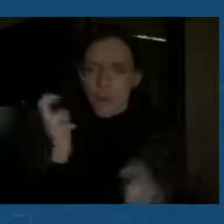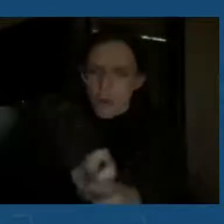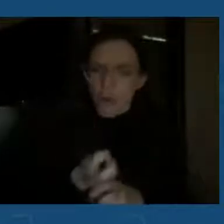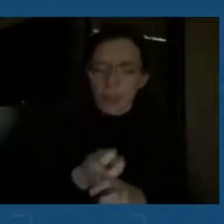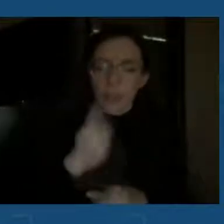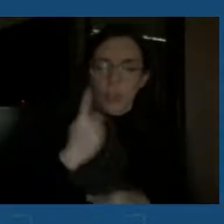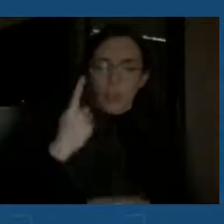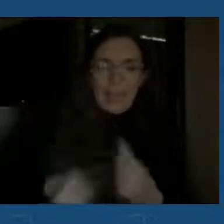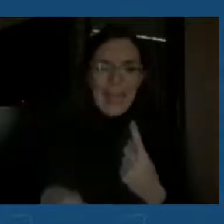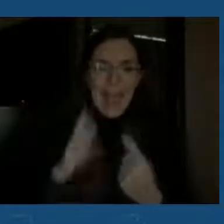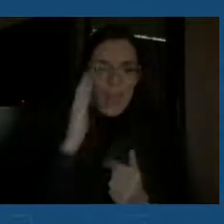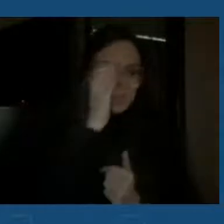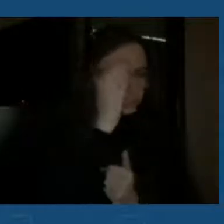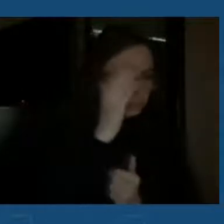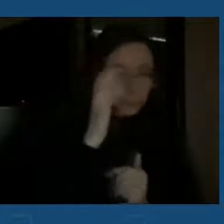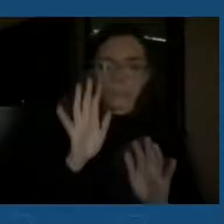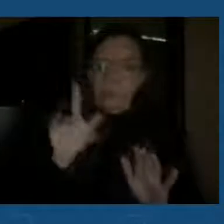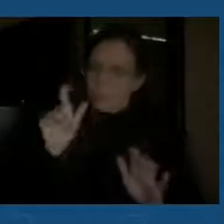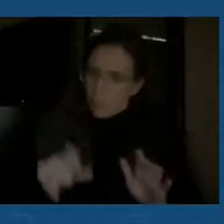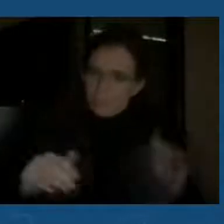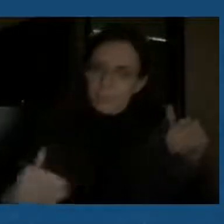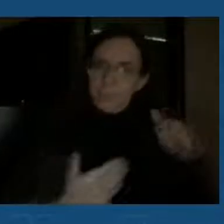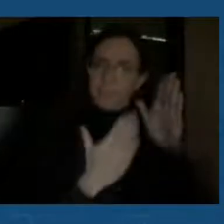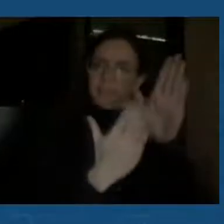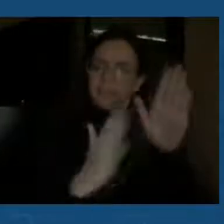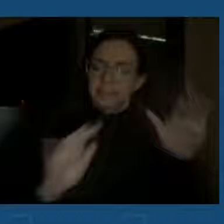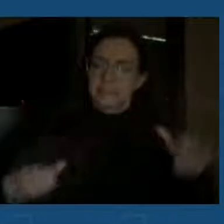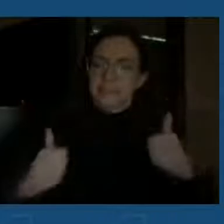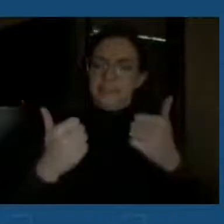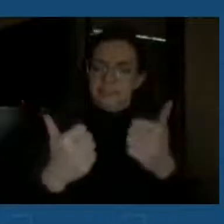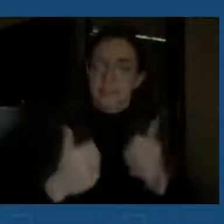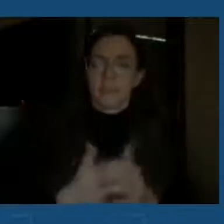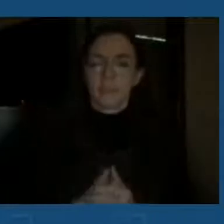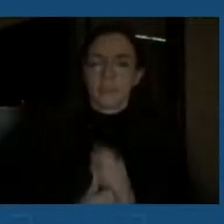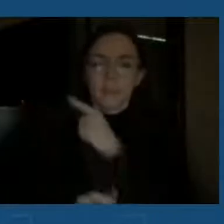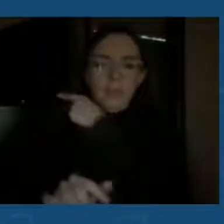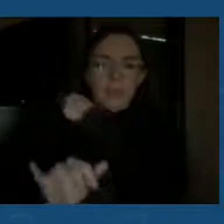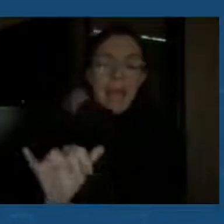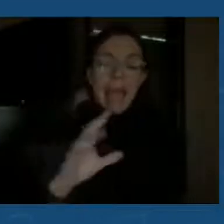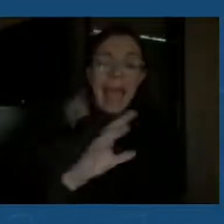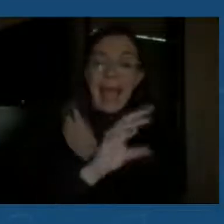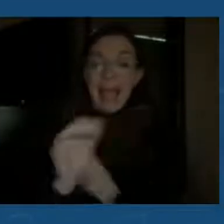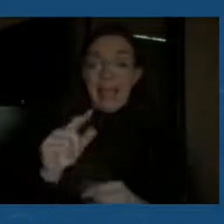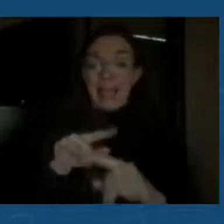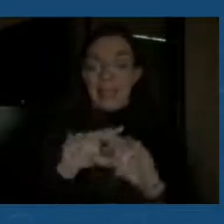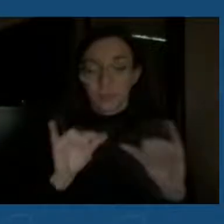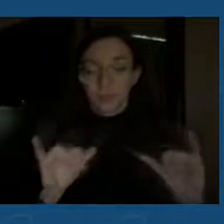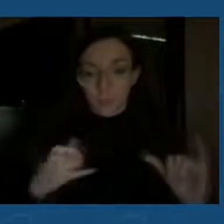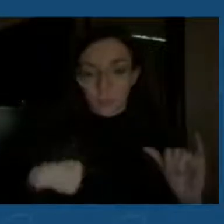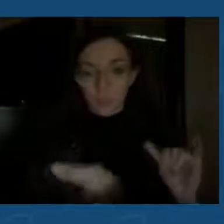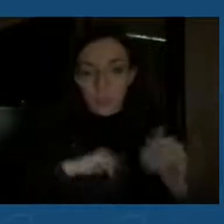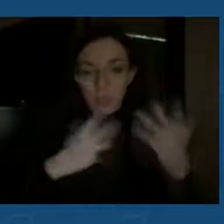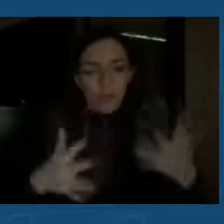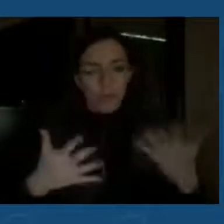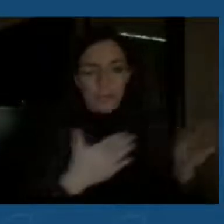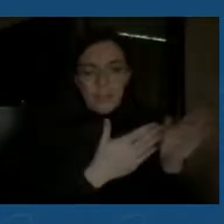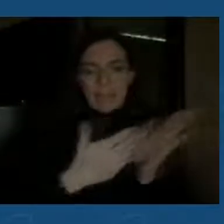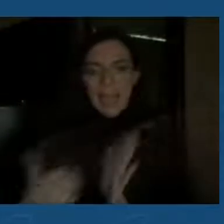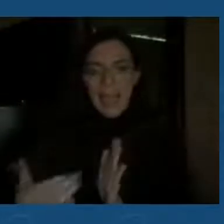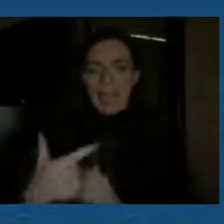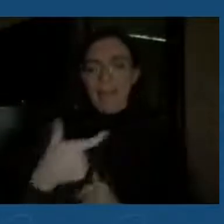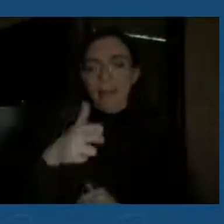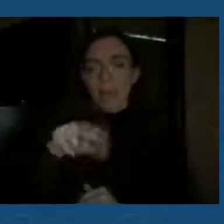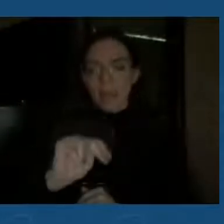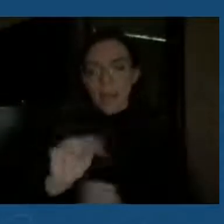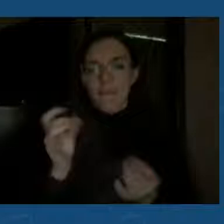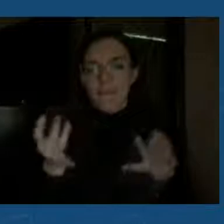this. We have to confront it head on, and that's what we're going to do. And, coincidentally, we had already planned a gun violence roundtable right